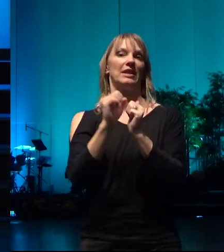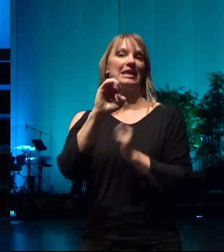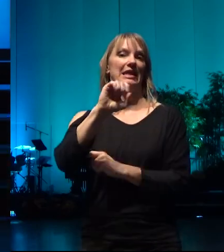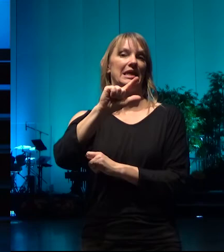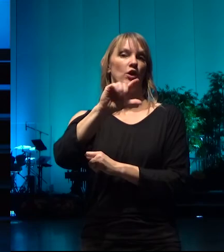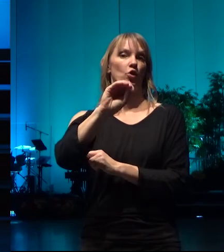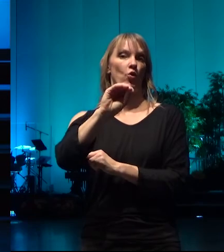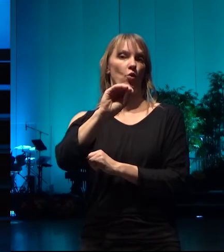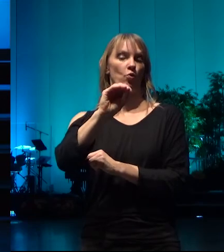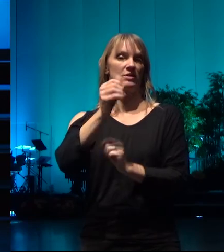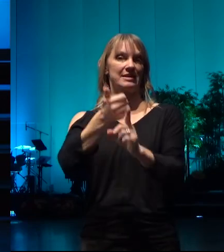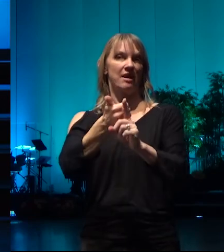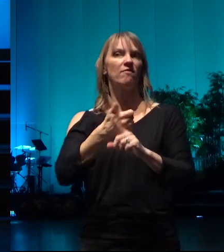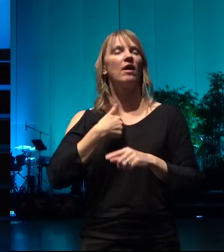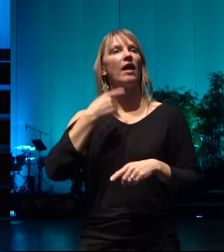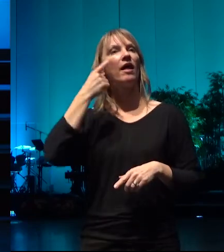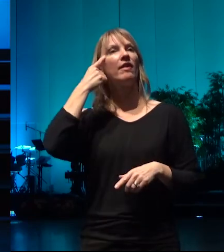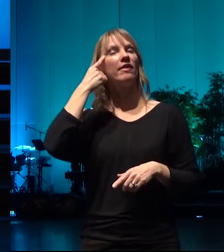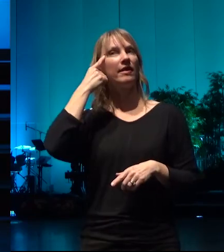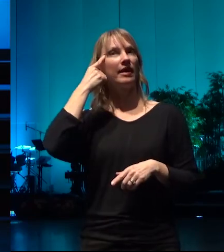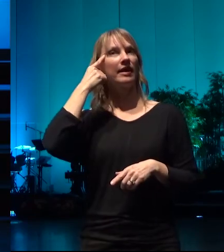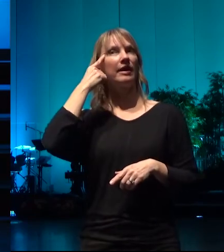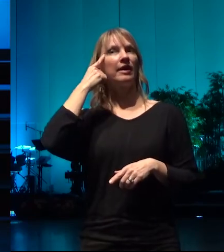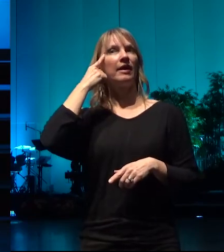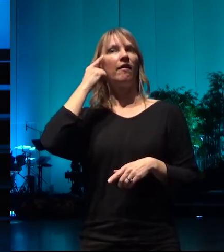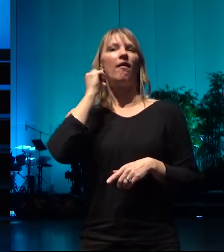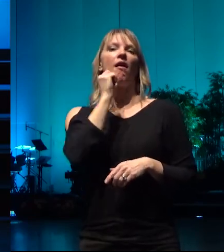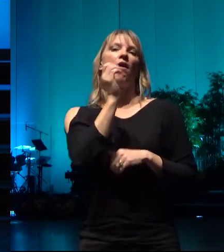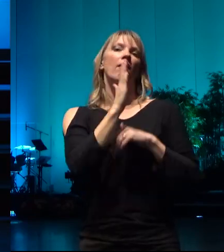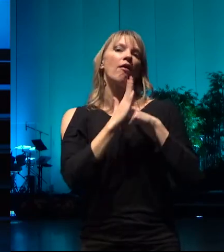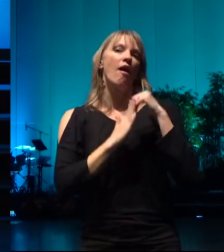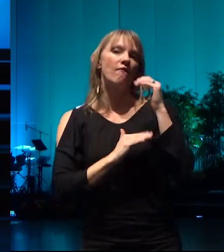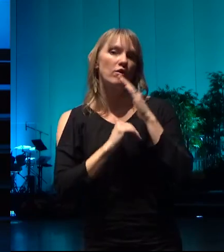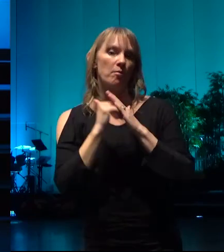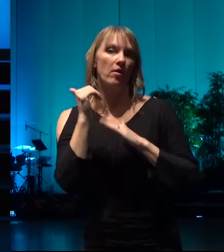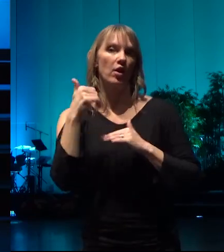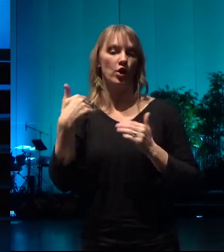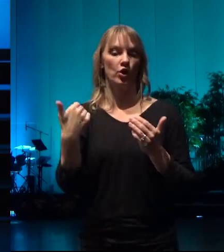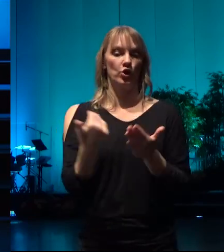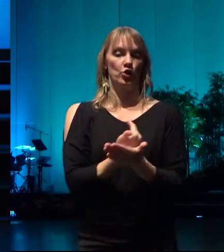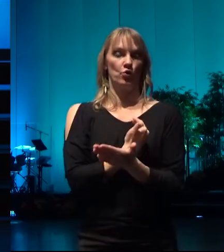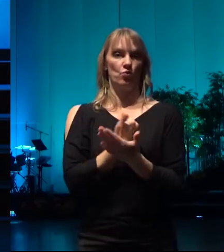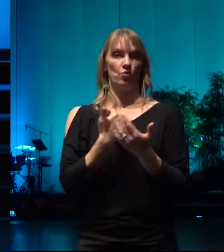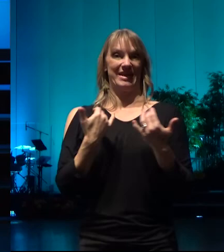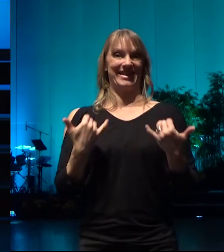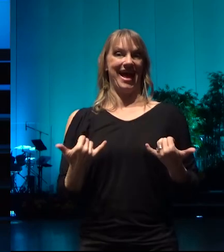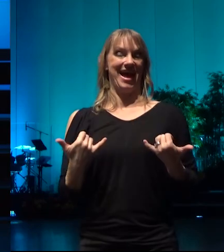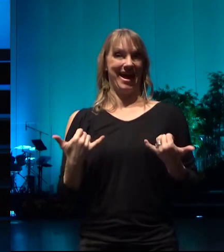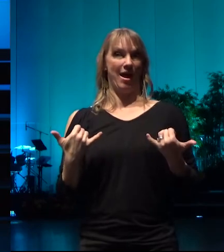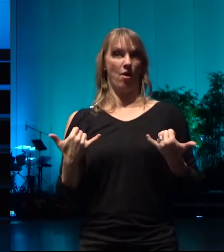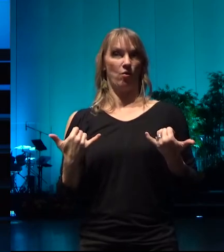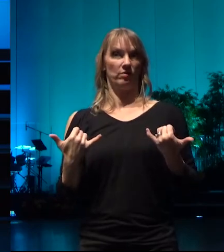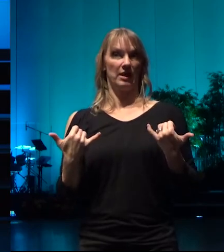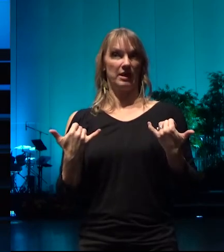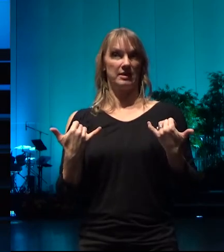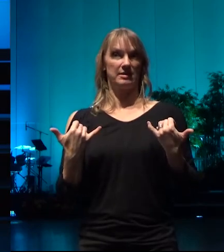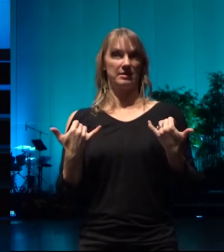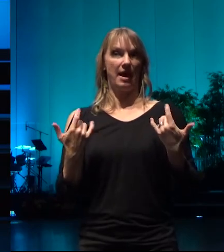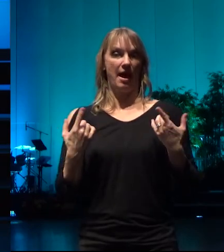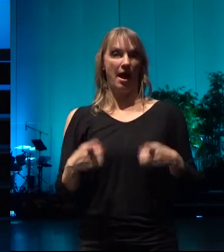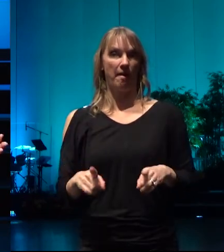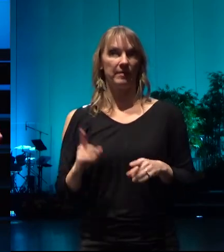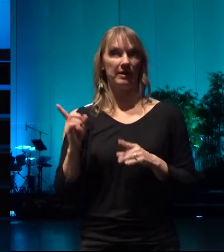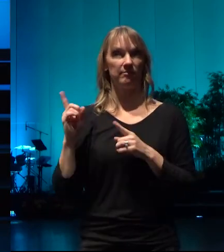ego self. And especially, I think part of what some of the uncomfortableness with the new now that has formed